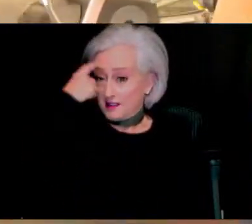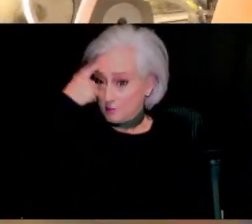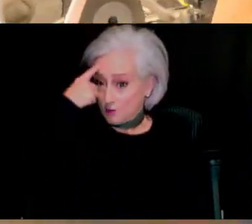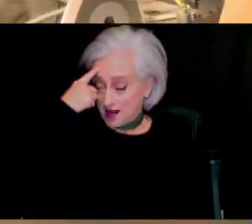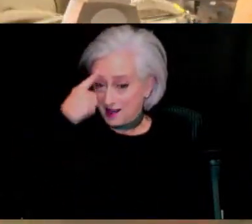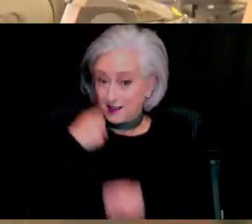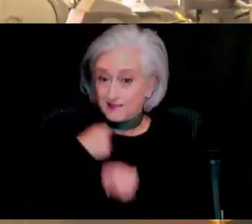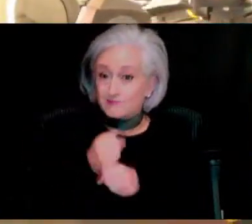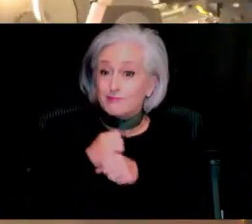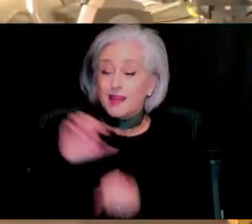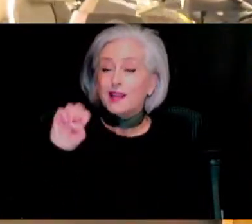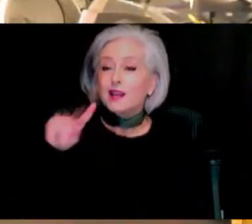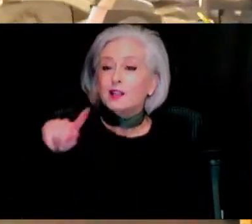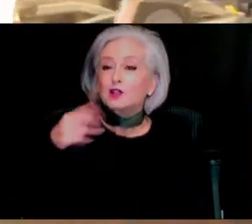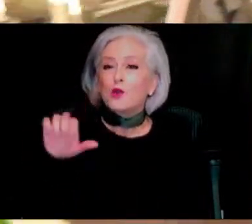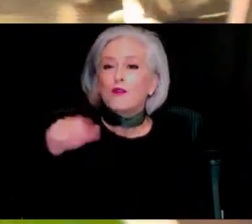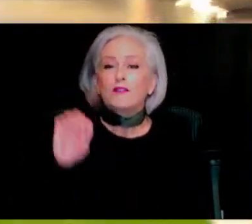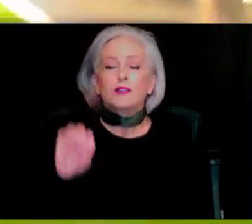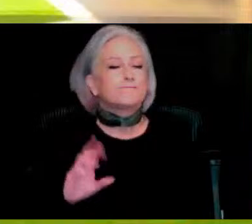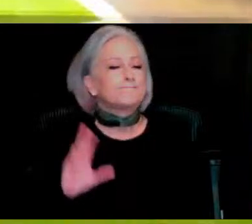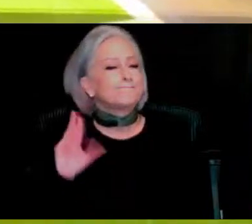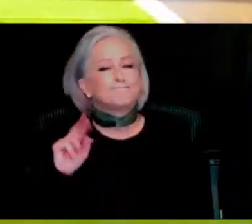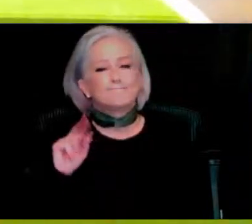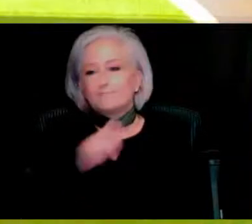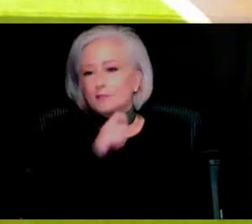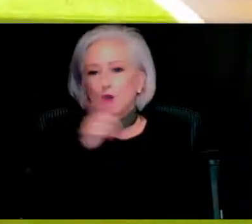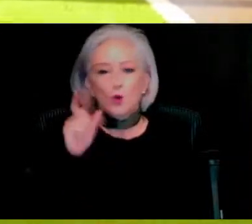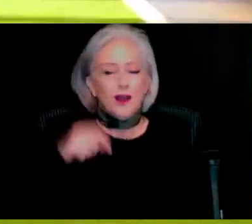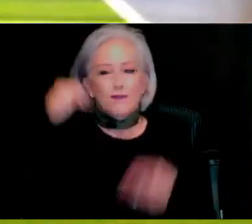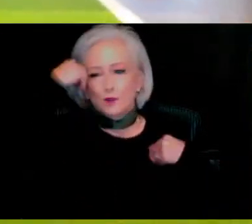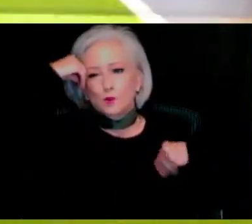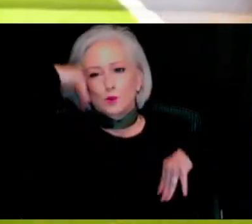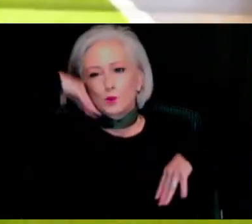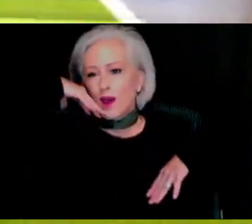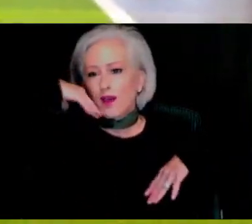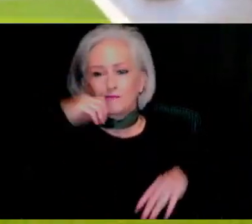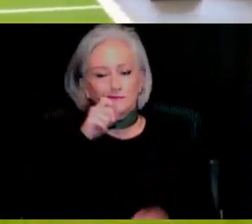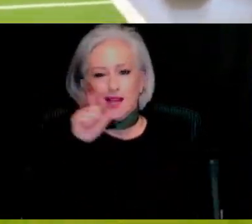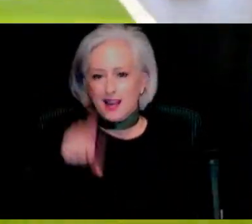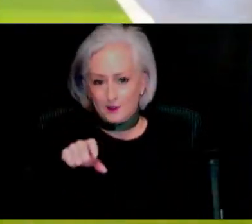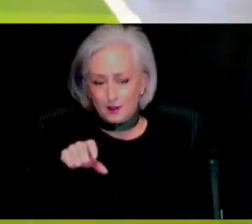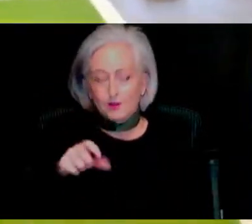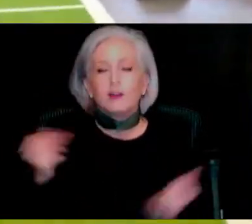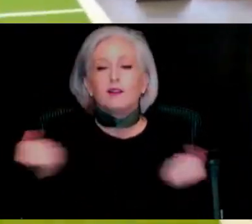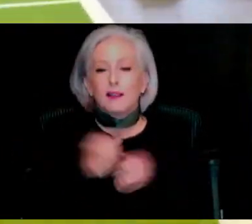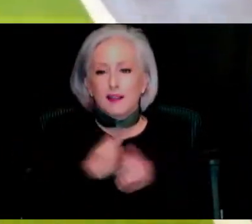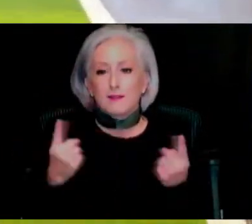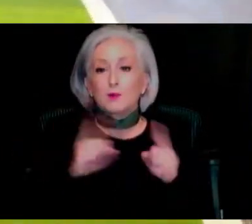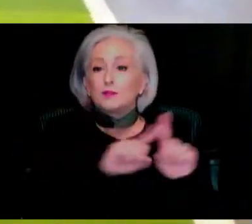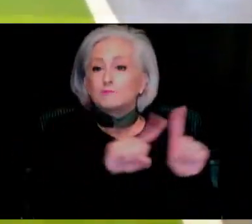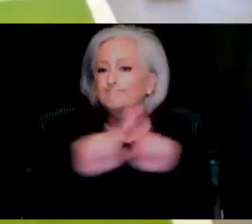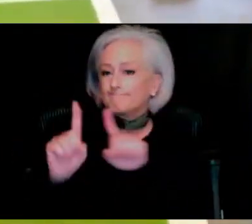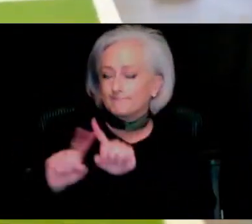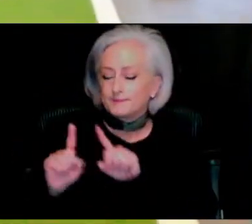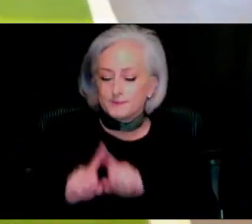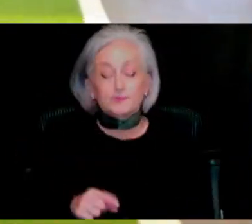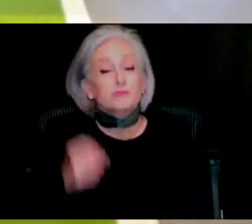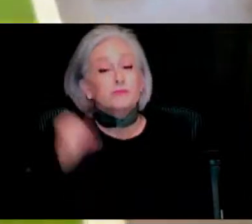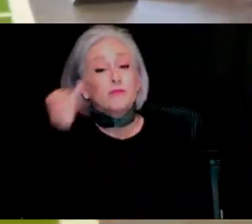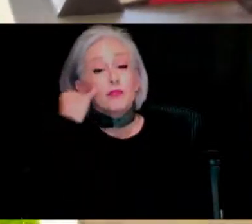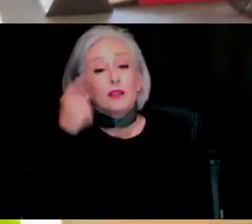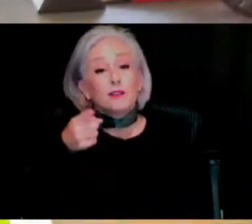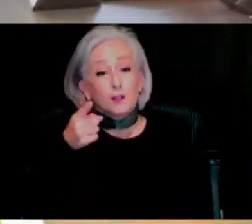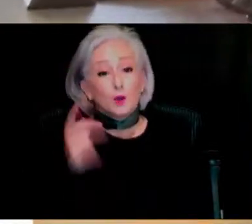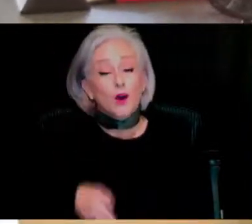released? Absolutely not. You don't necessarily have to sweat. Every body is different. So if you or a high